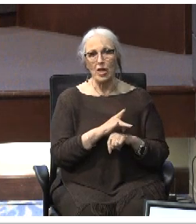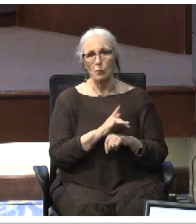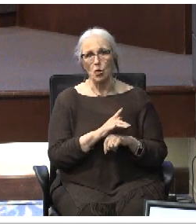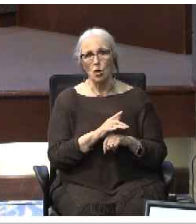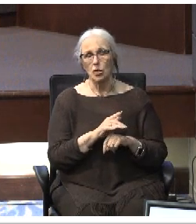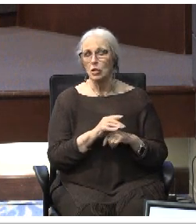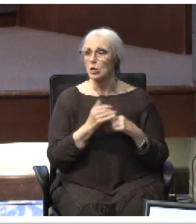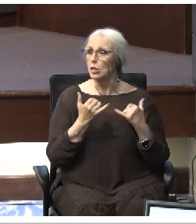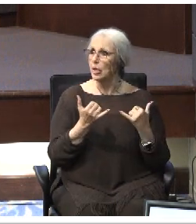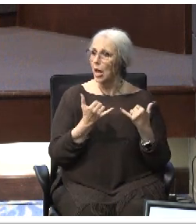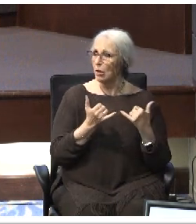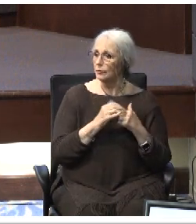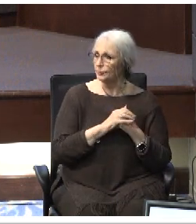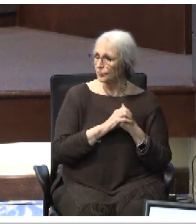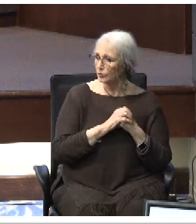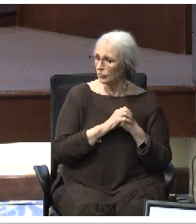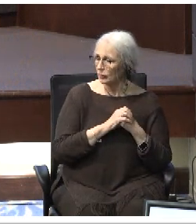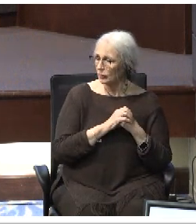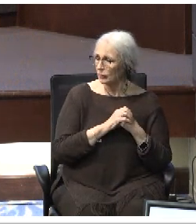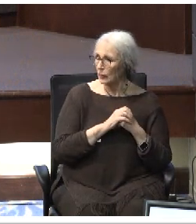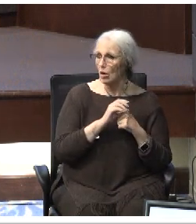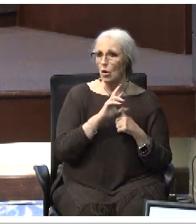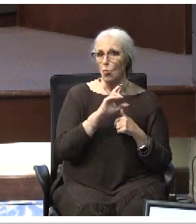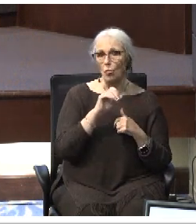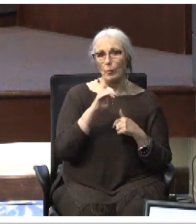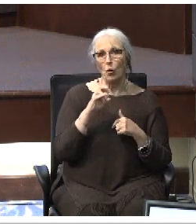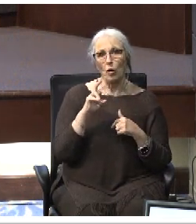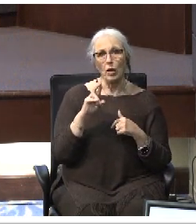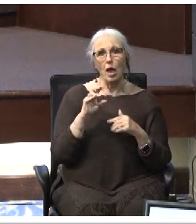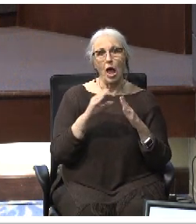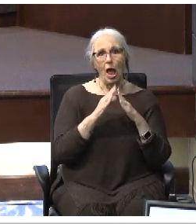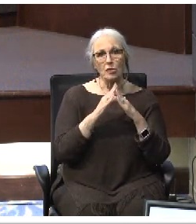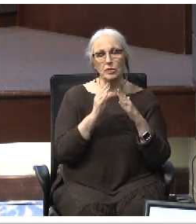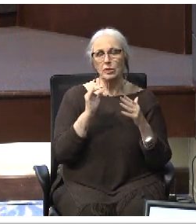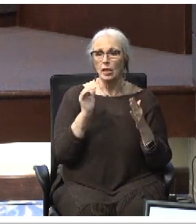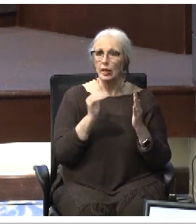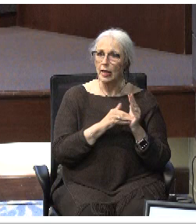community. Rapid rehousing is again for